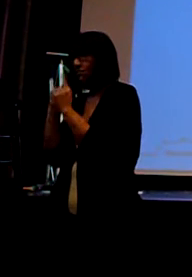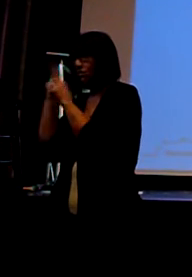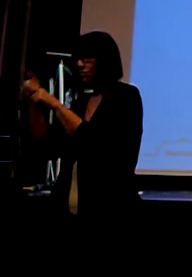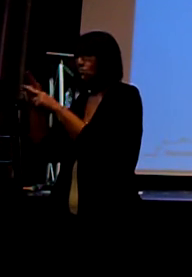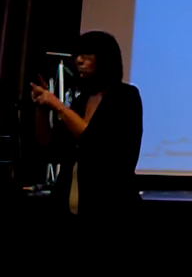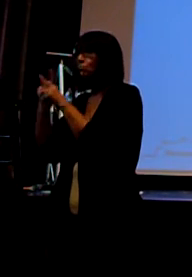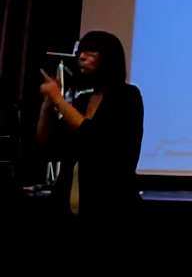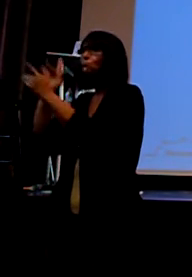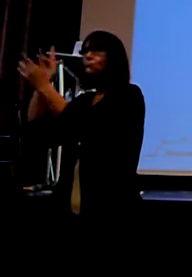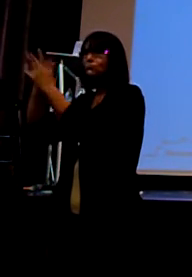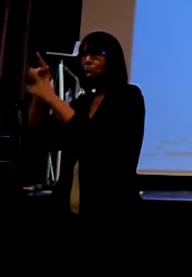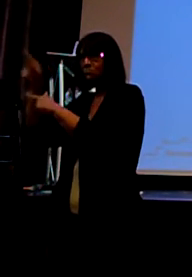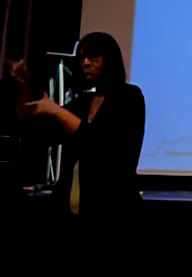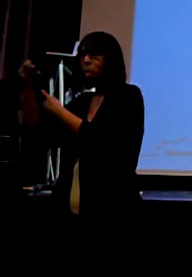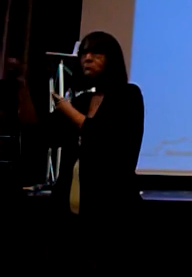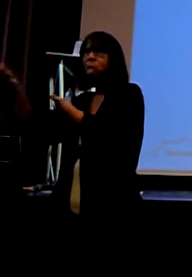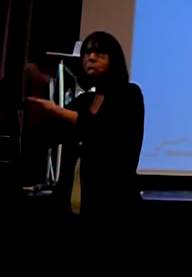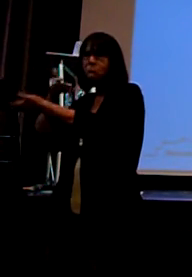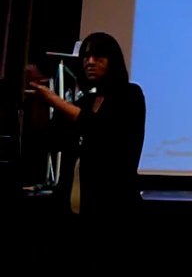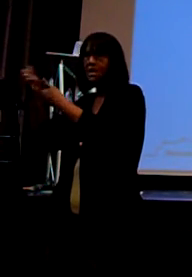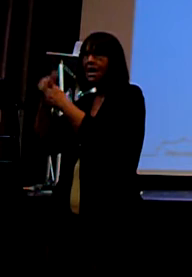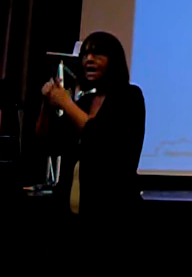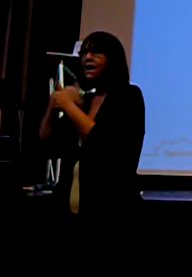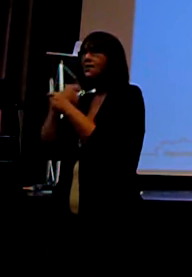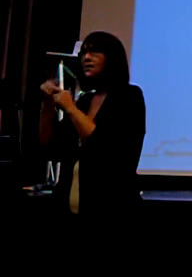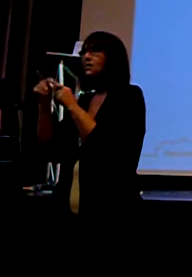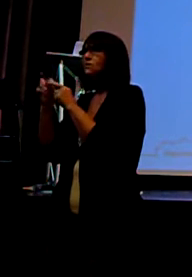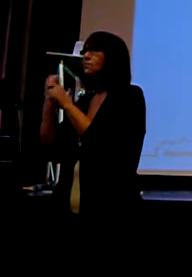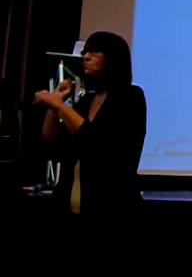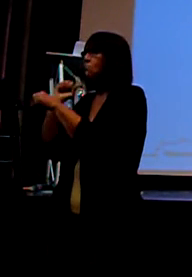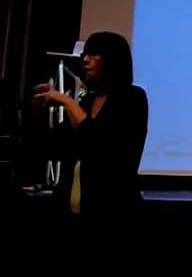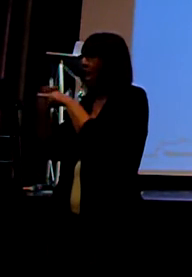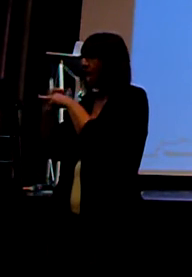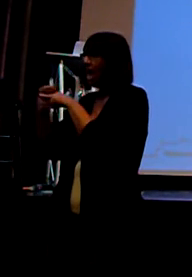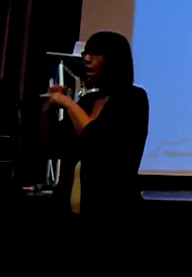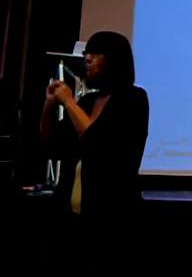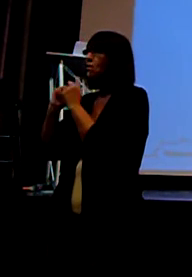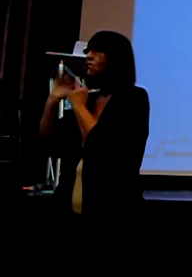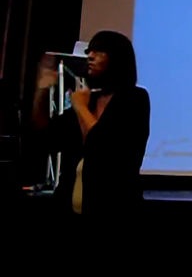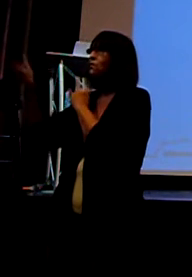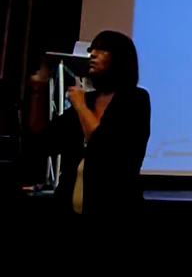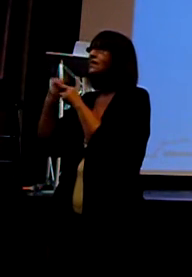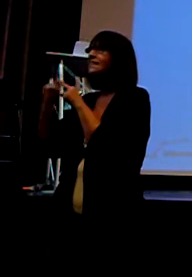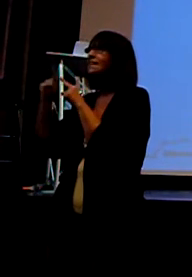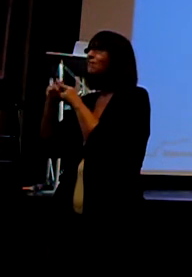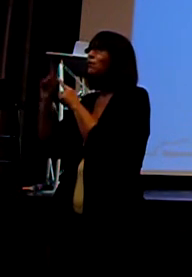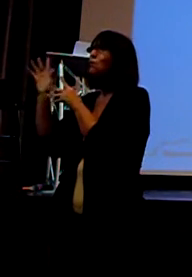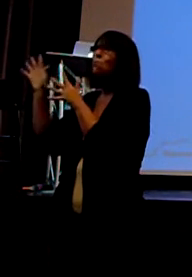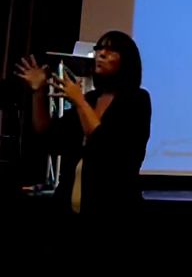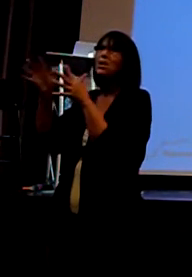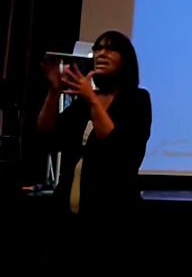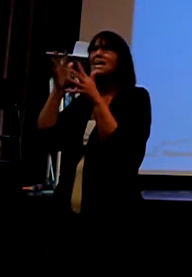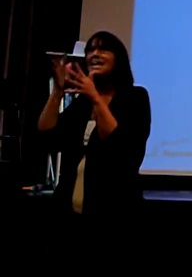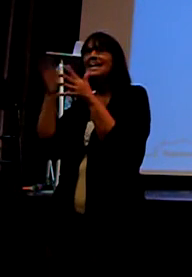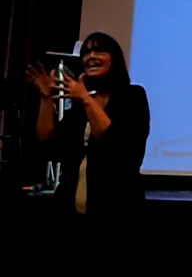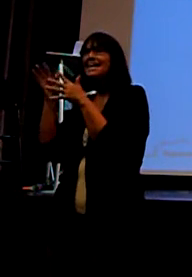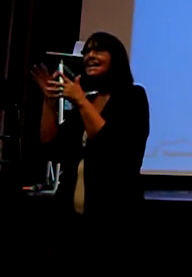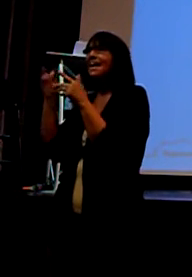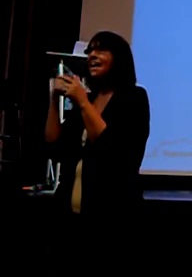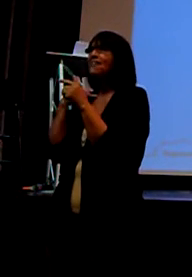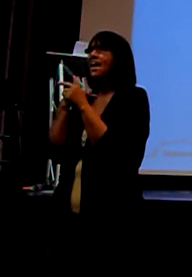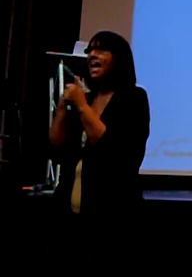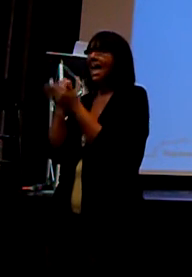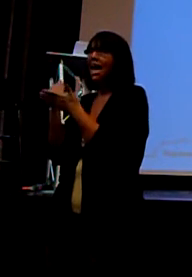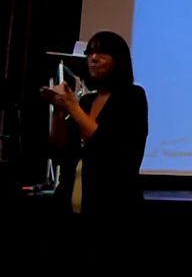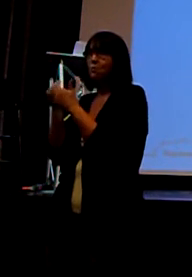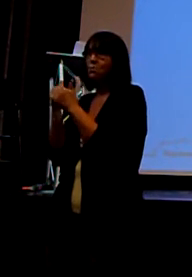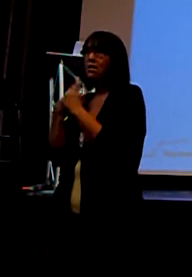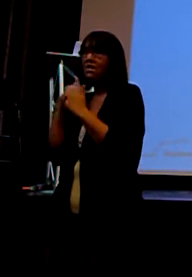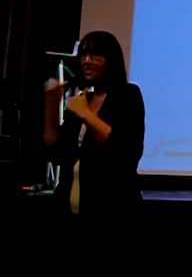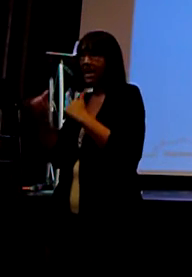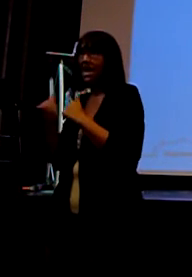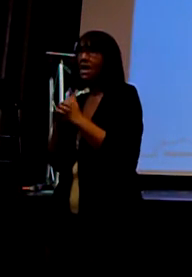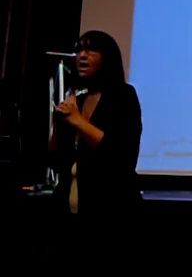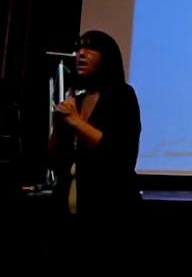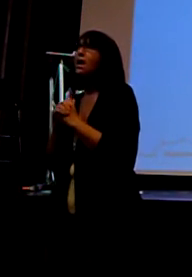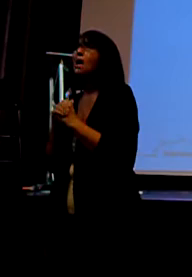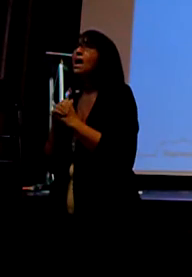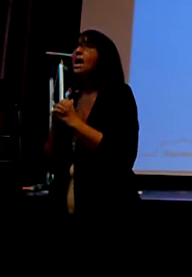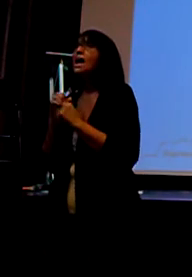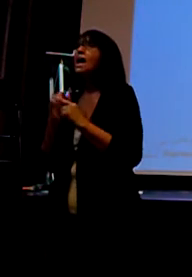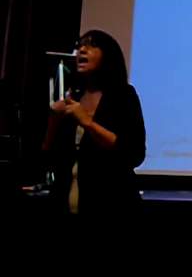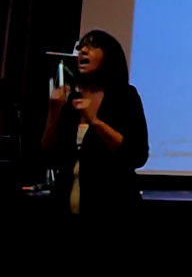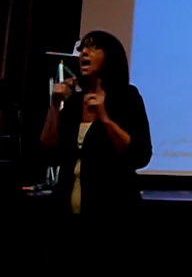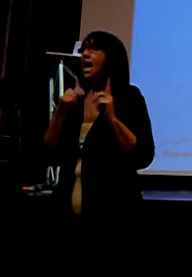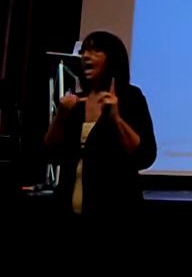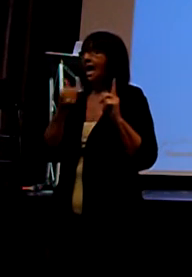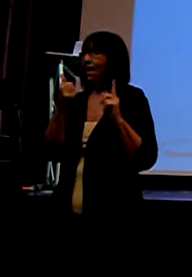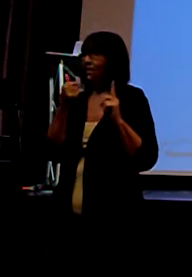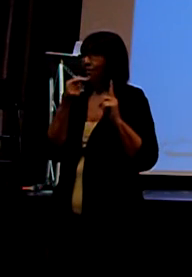station and I have done simulations with different wind conditions, and they have invited me for that. In La Spezia,